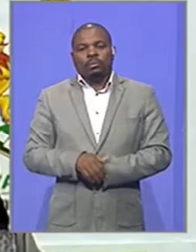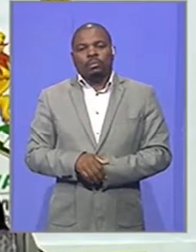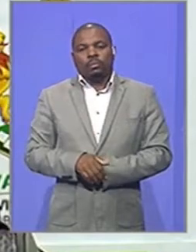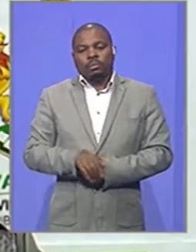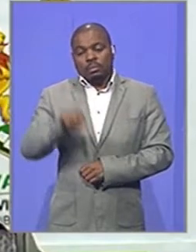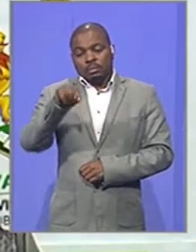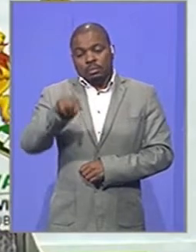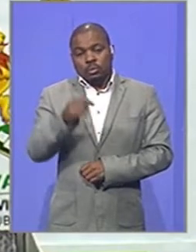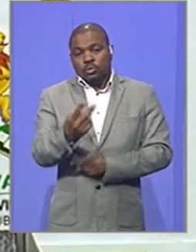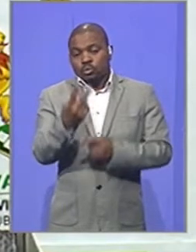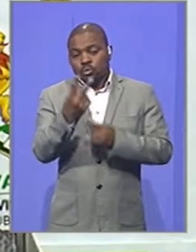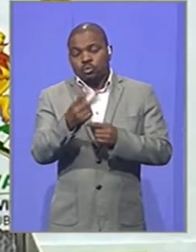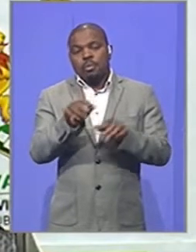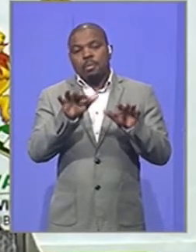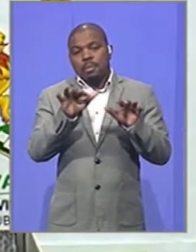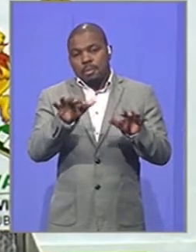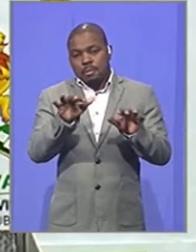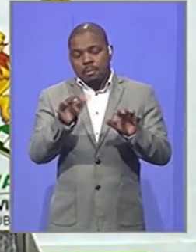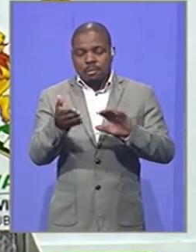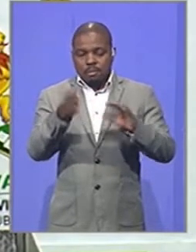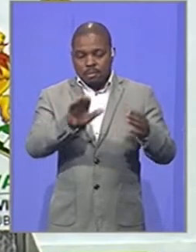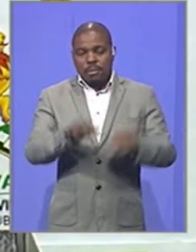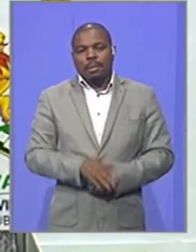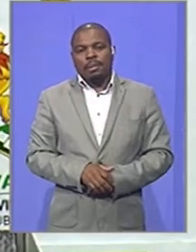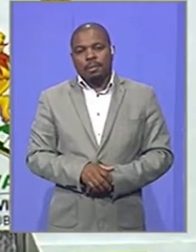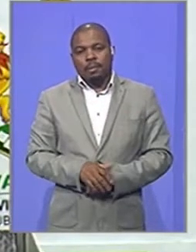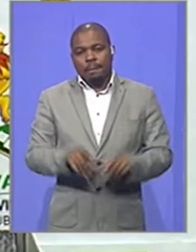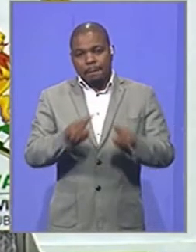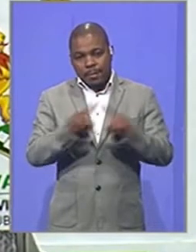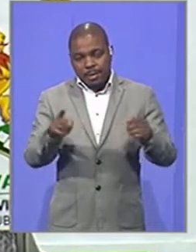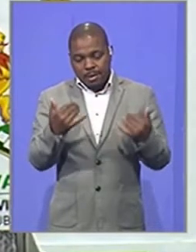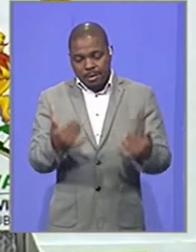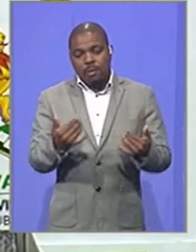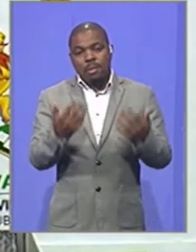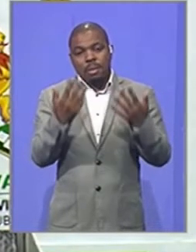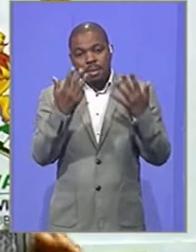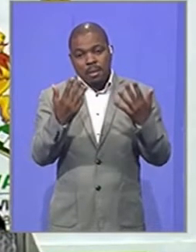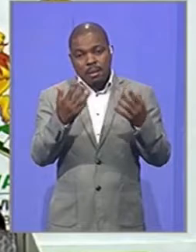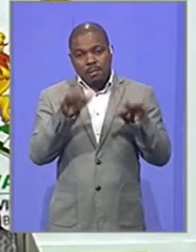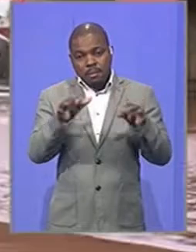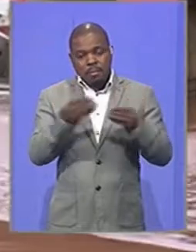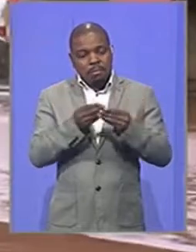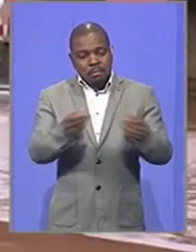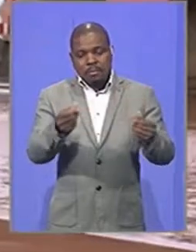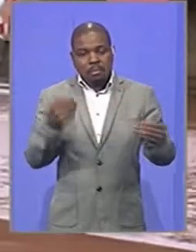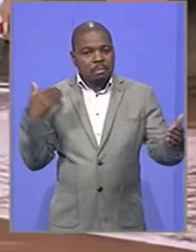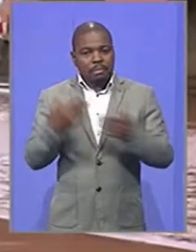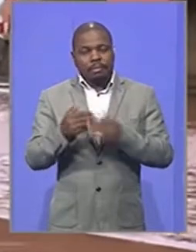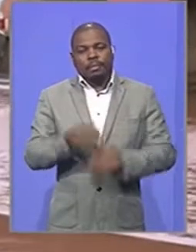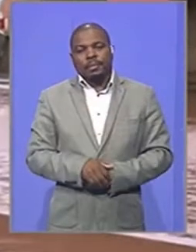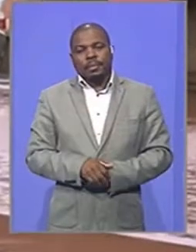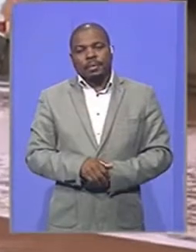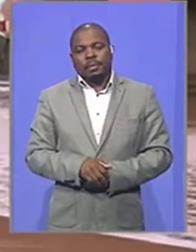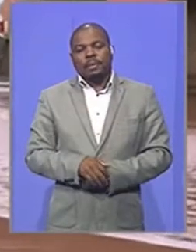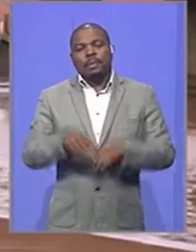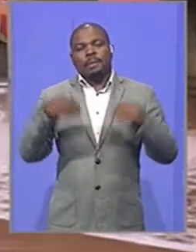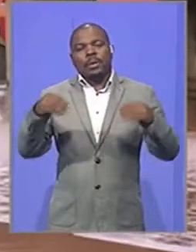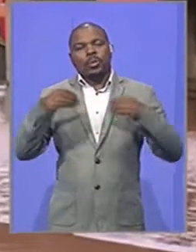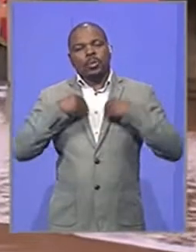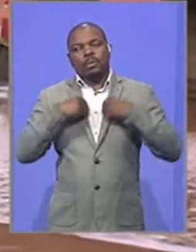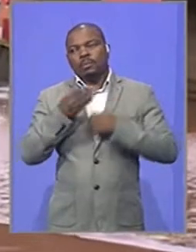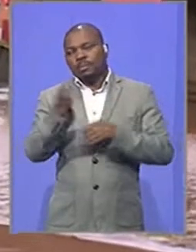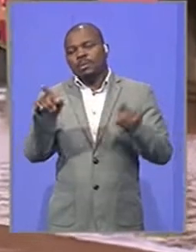where 2 people died, but 9 are still missing. Beng dikgwebo le bona ba re